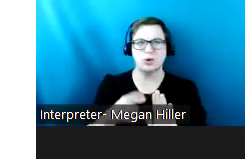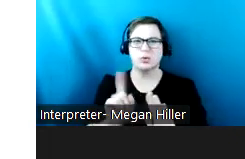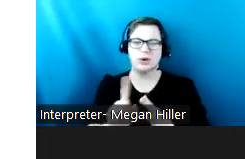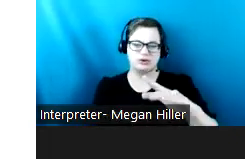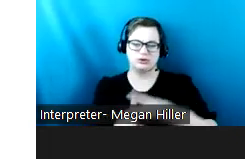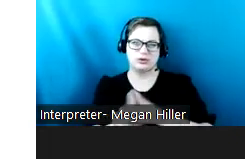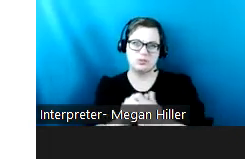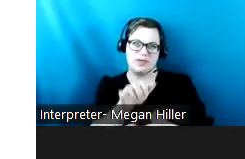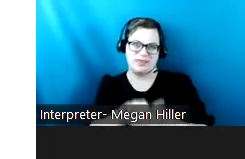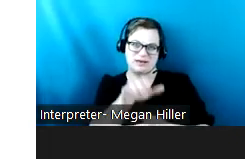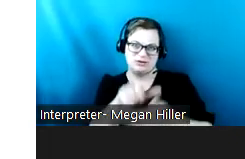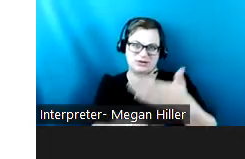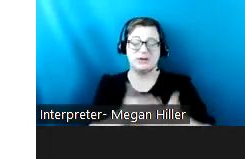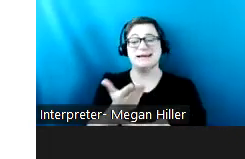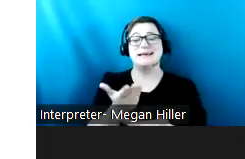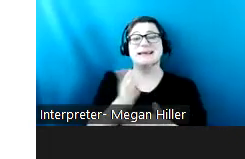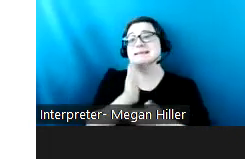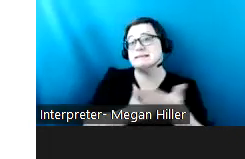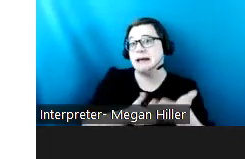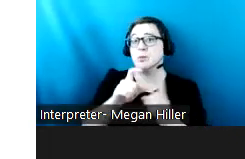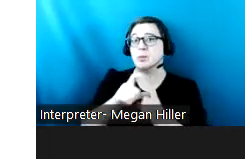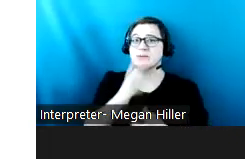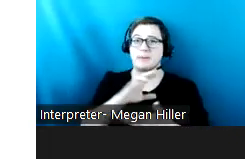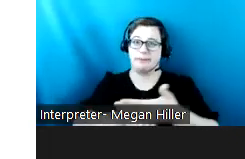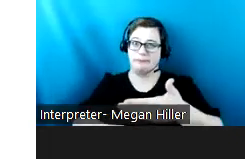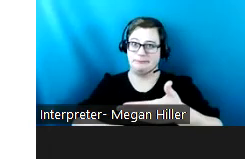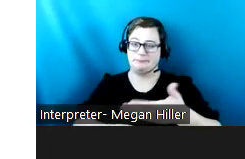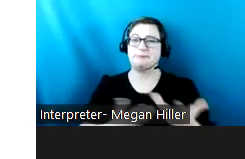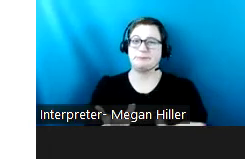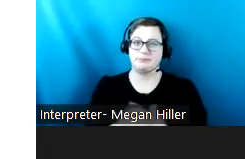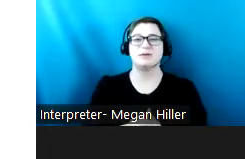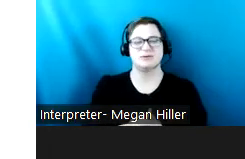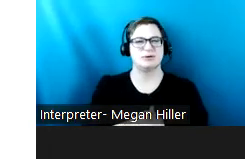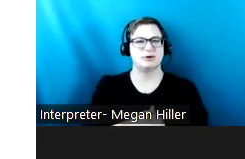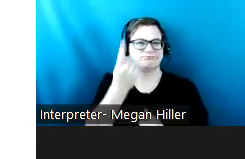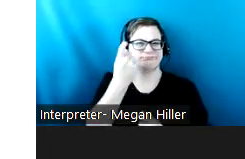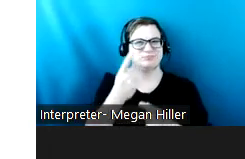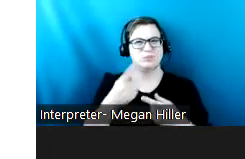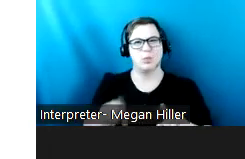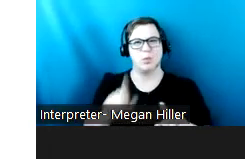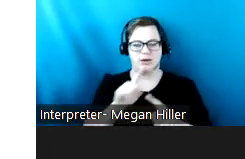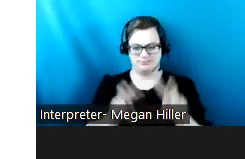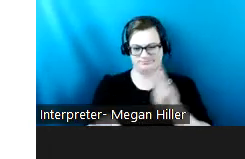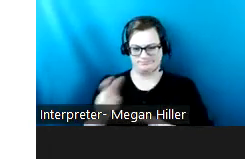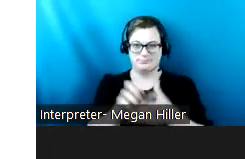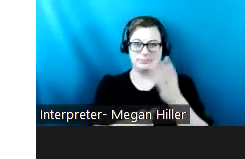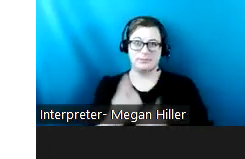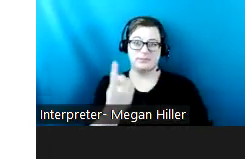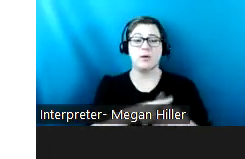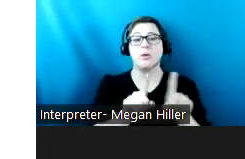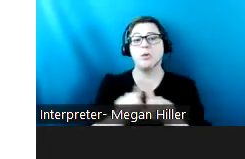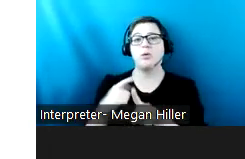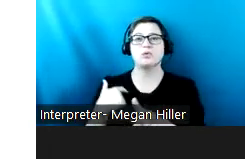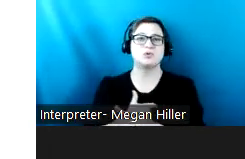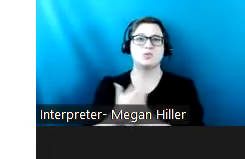and some may be removed entirely. So please keep that in mind as you're looking at this chapter 1. Additionally, we're seeking